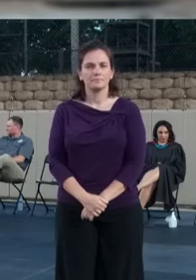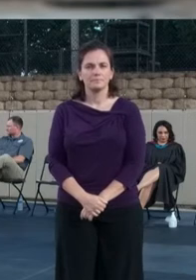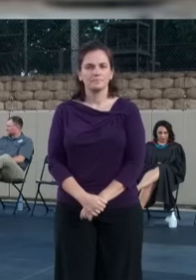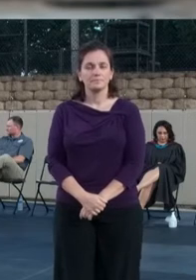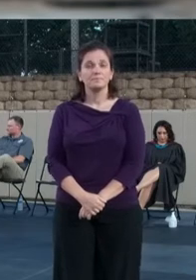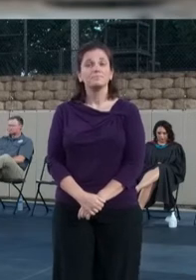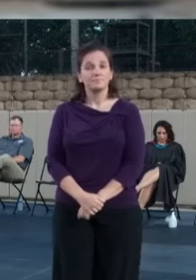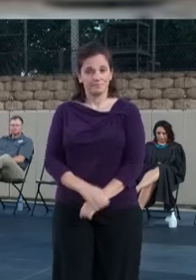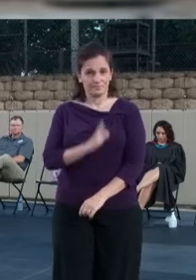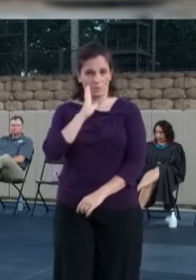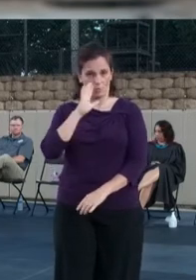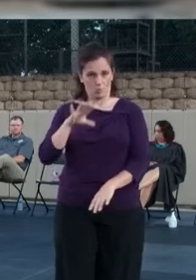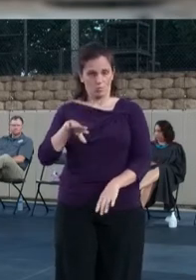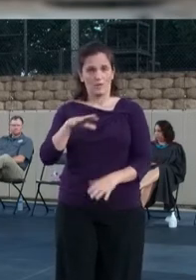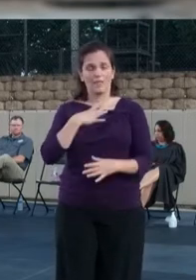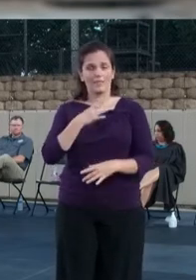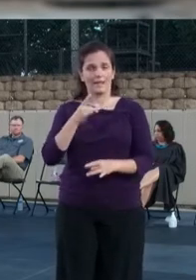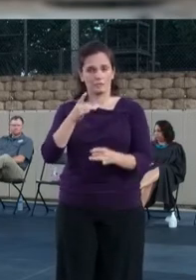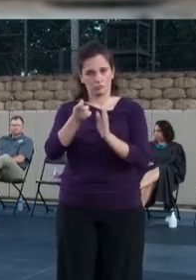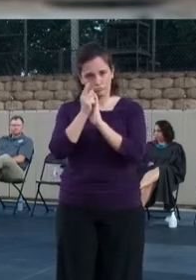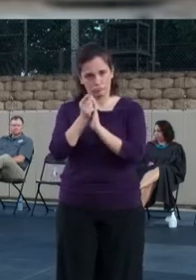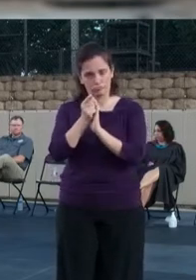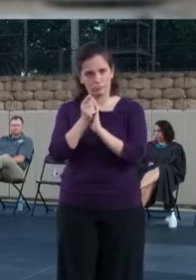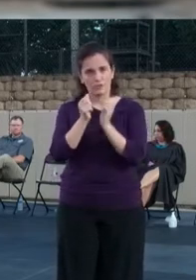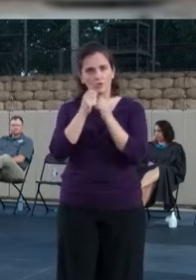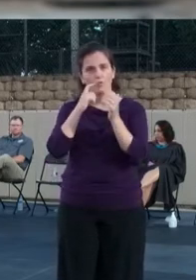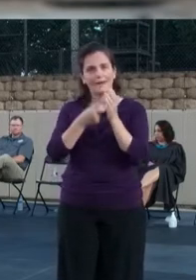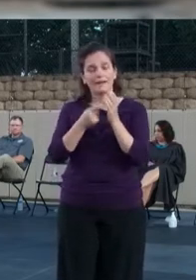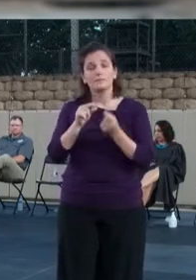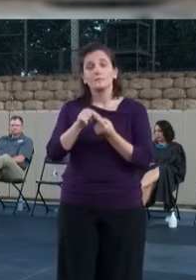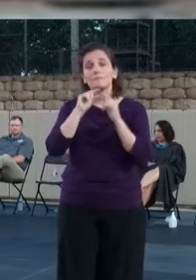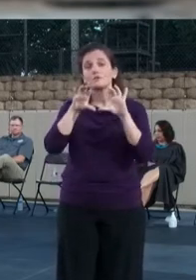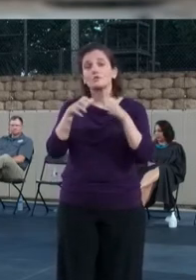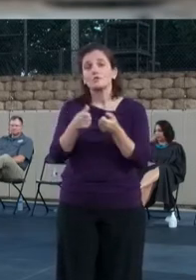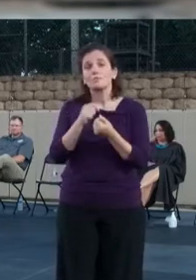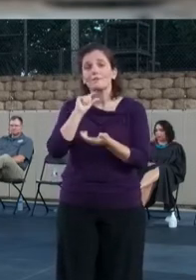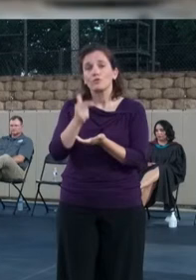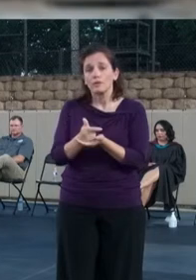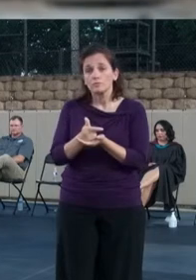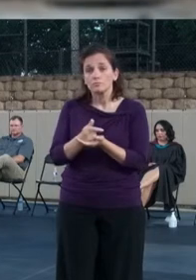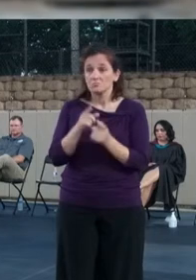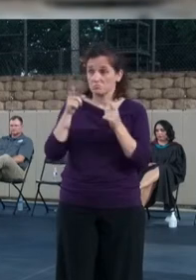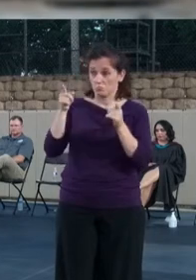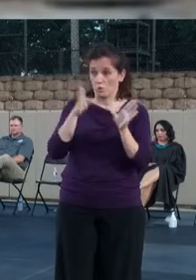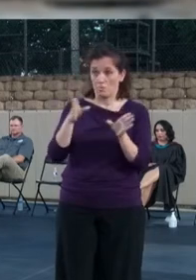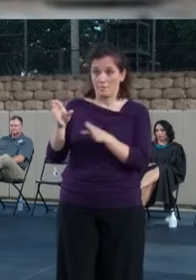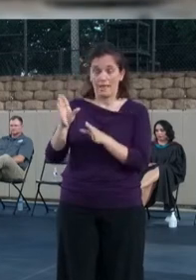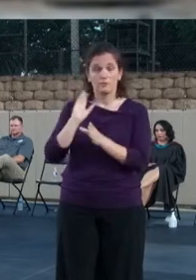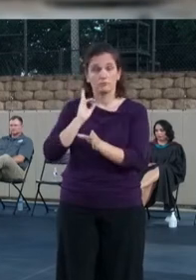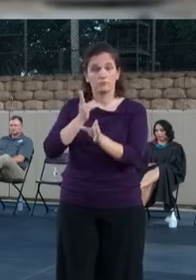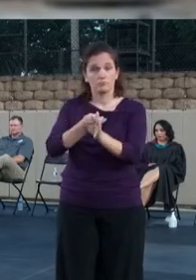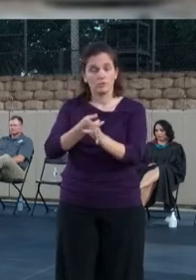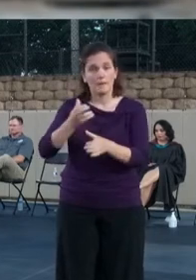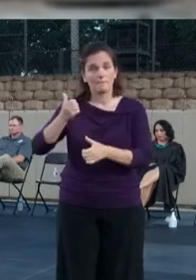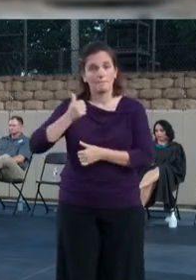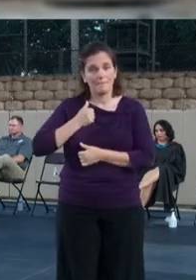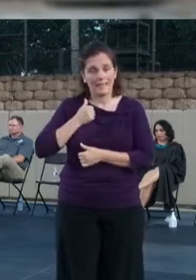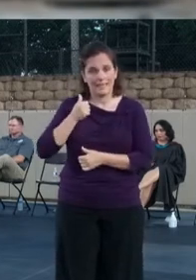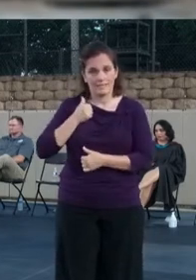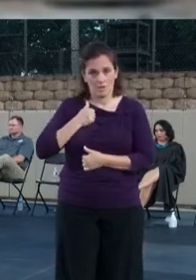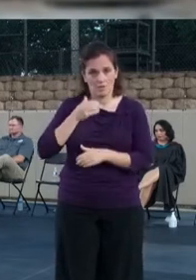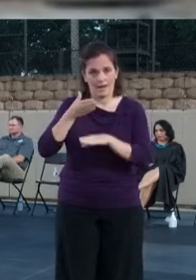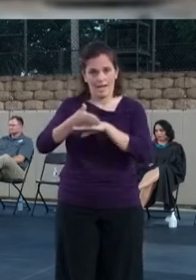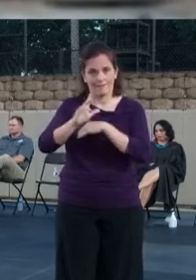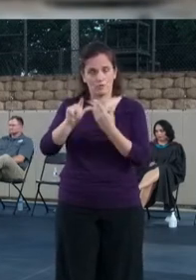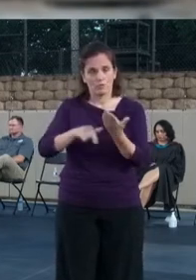I would like to take a moment to recognize a very special group of graduates. If you are joining a branch of our nation's armed forces